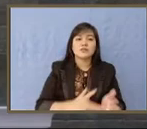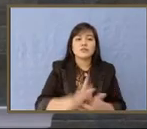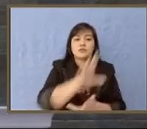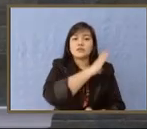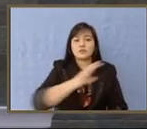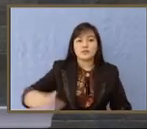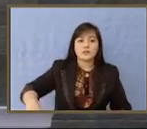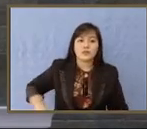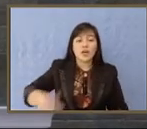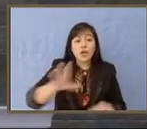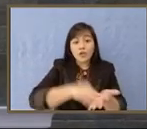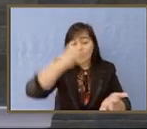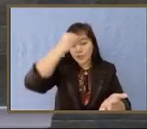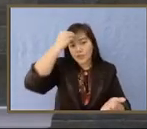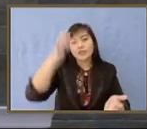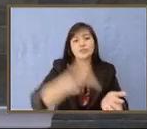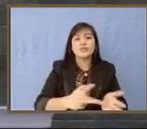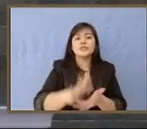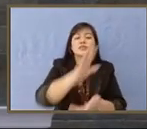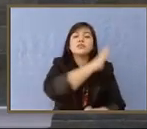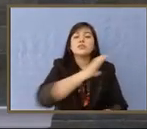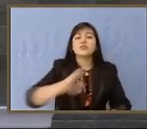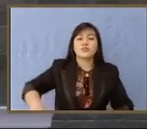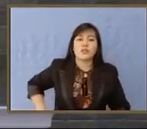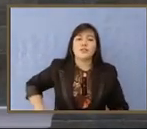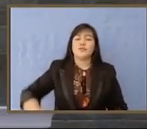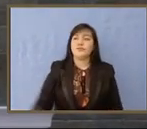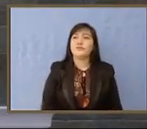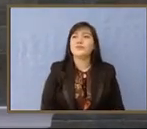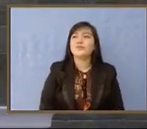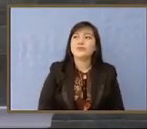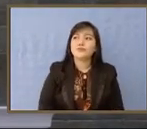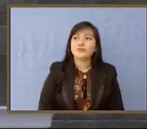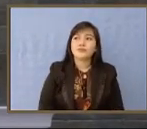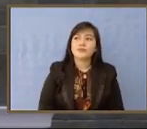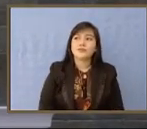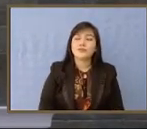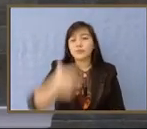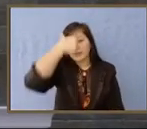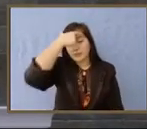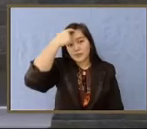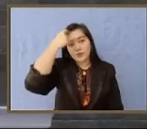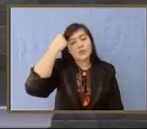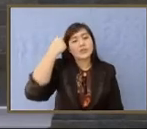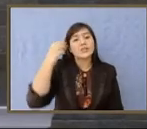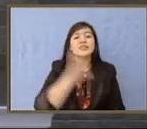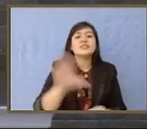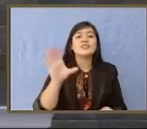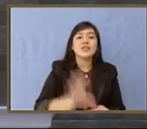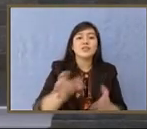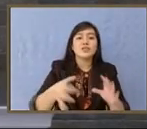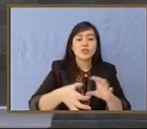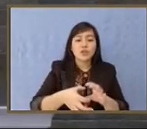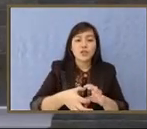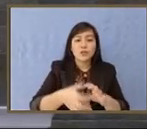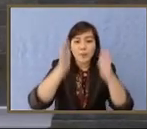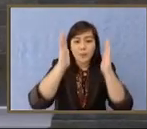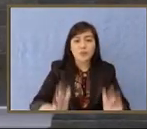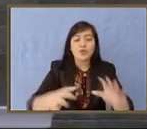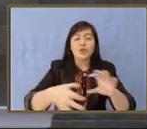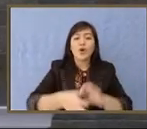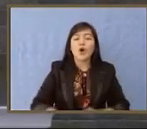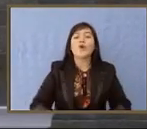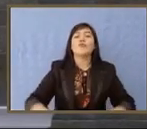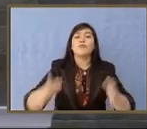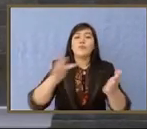Lord Jesus Christ. Alright? Because we believe that He is the central, the main theme of the Bible is about the